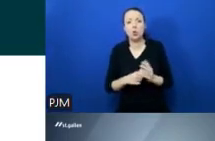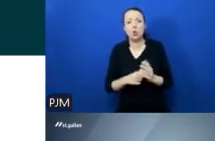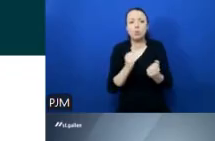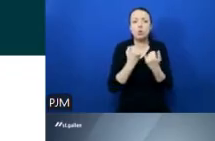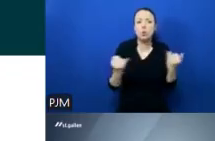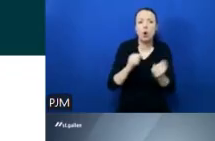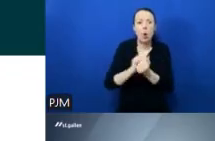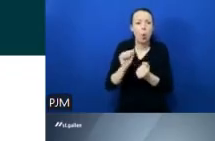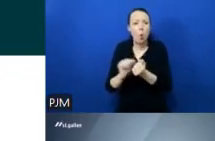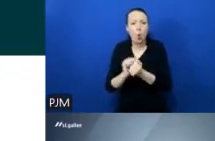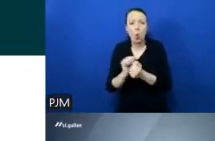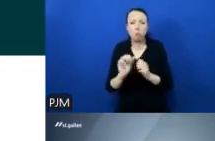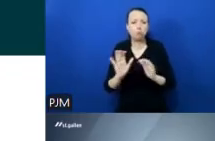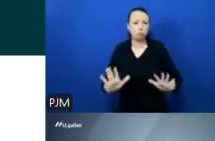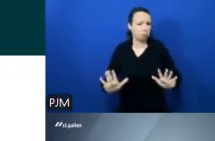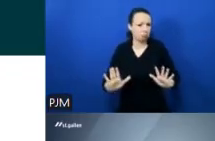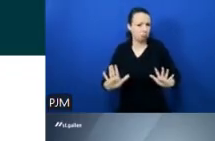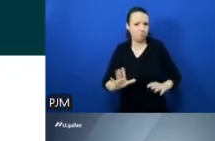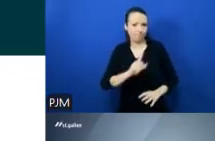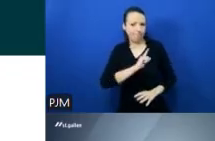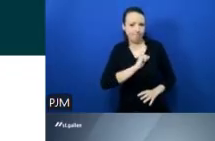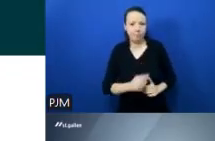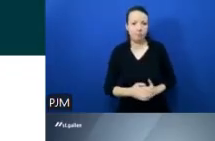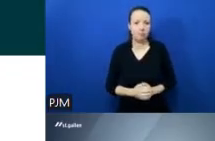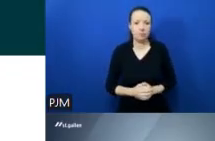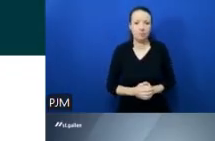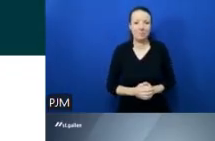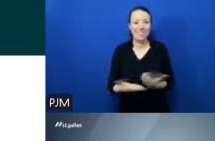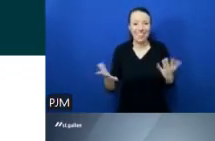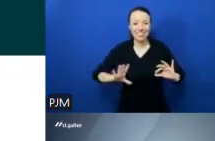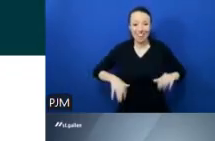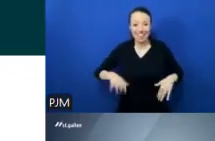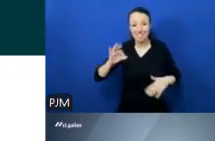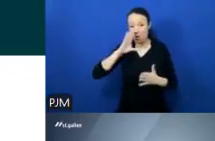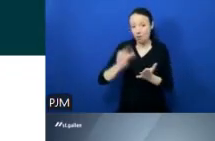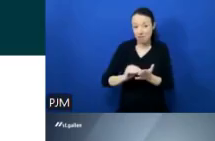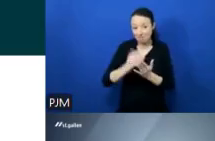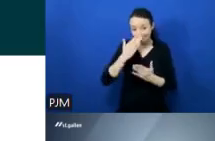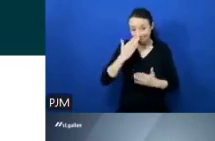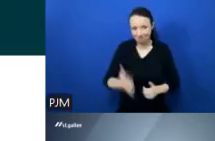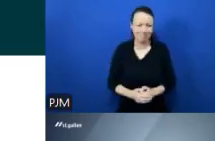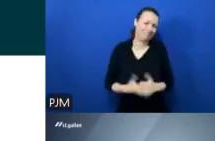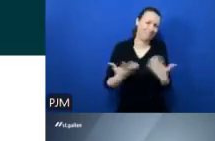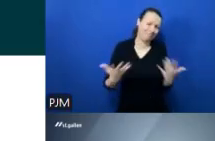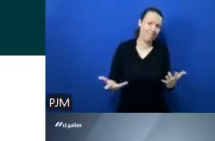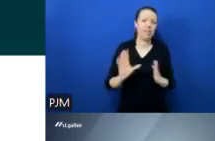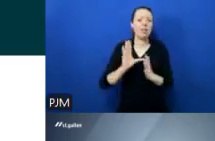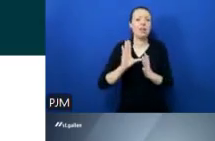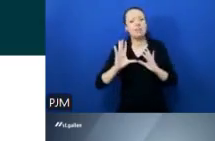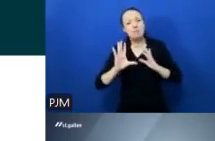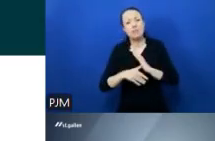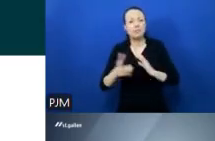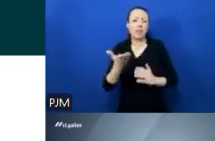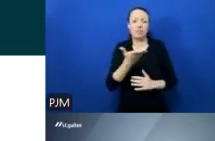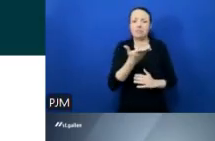no inundation, no damage made. The Swiss experience.